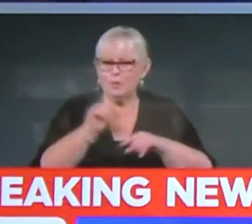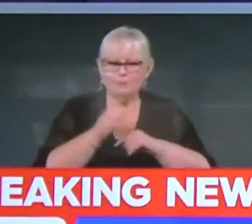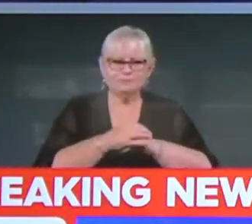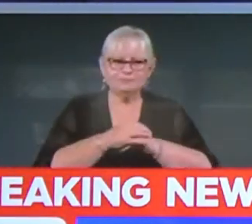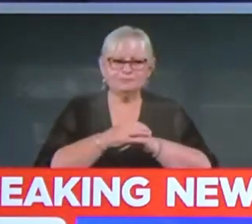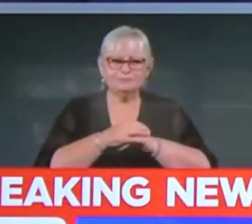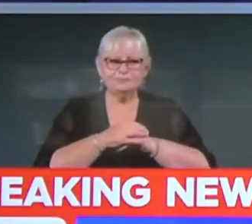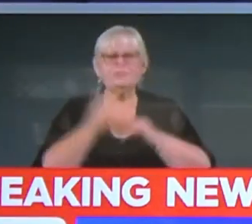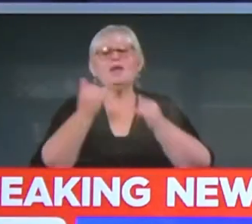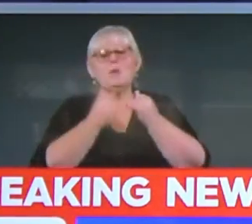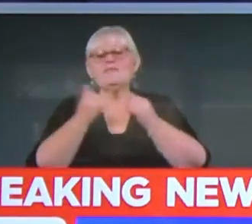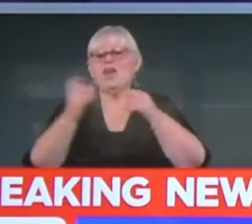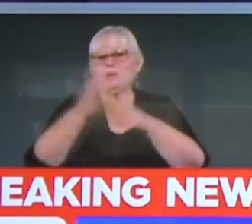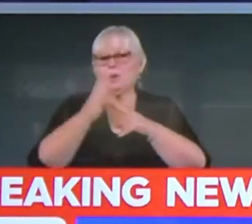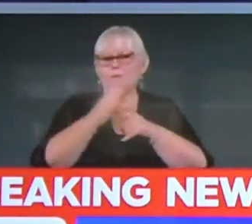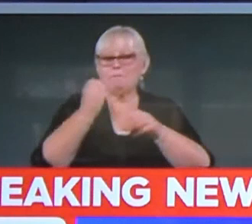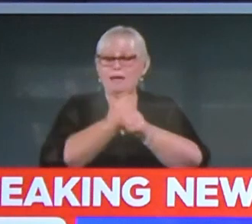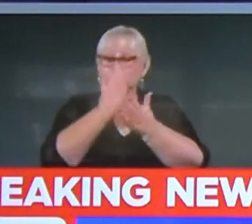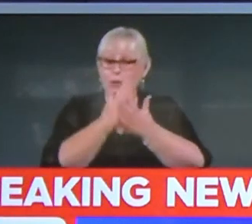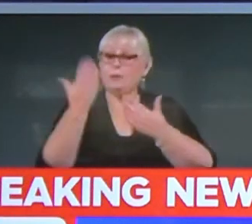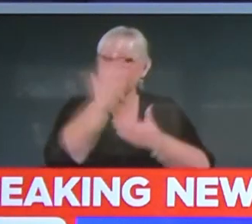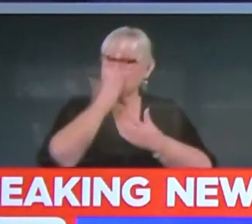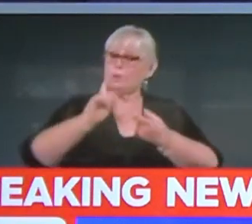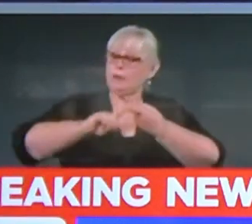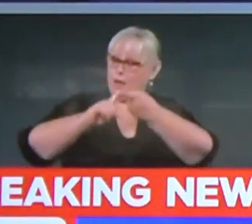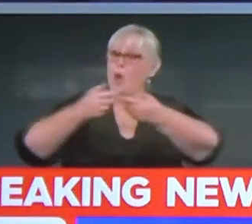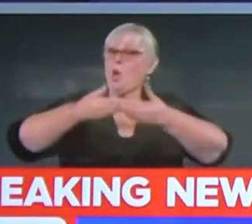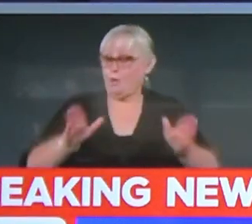that importantly keep schools open,